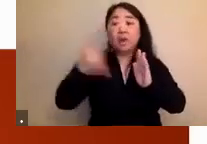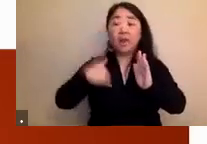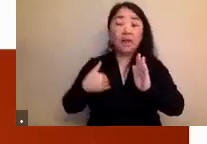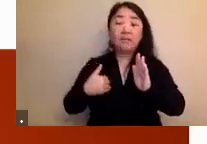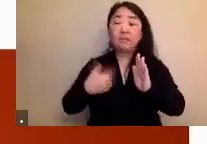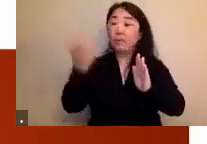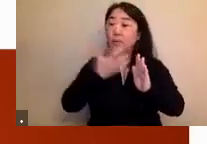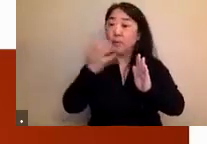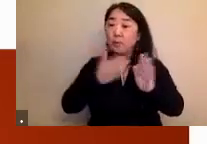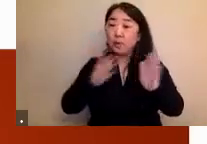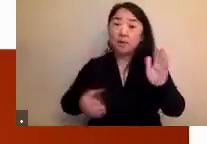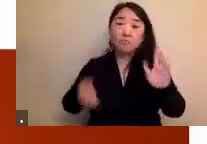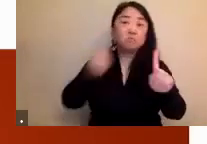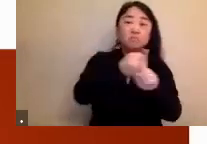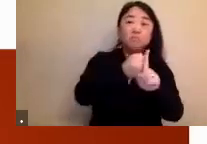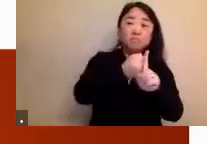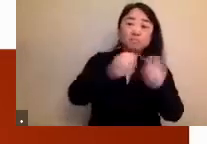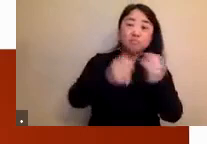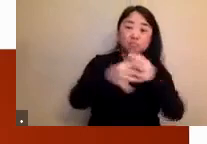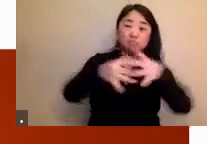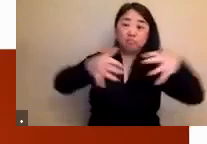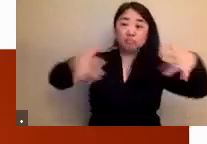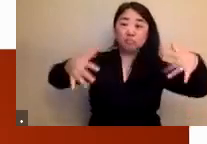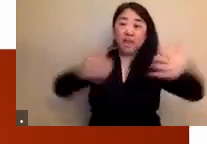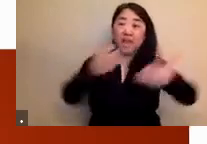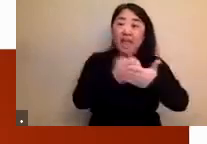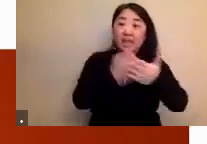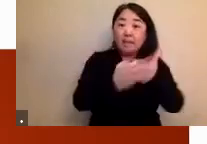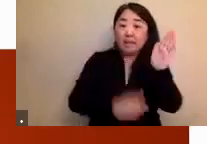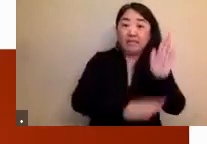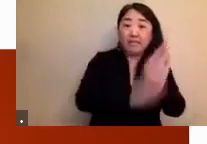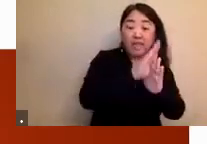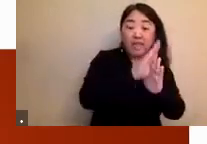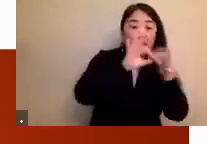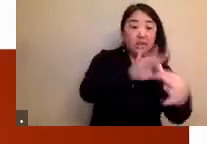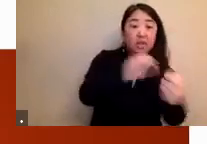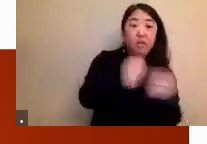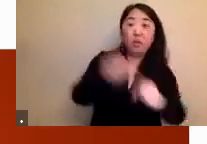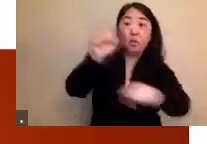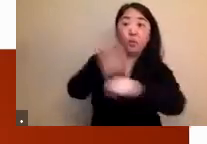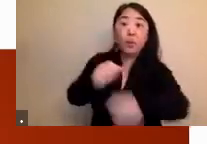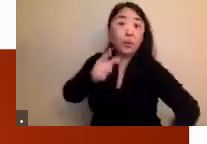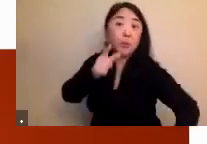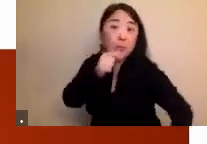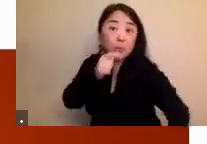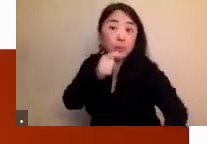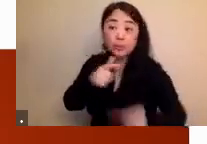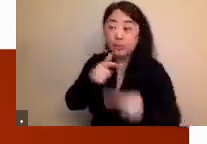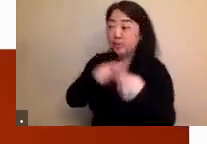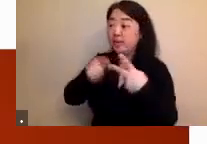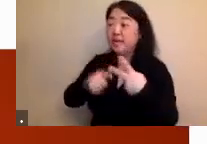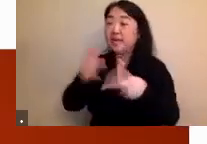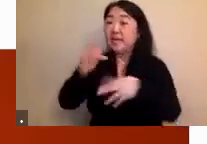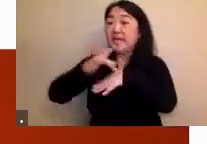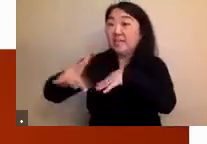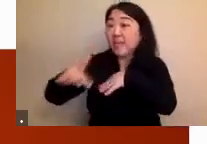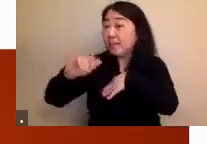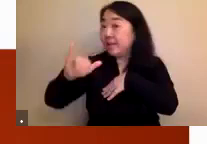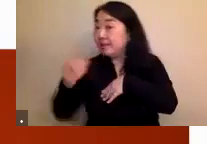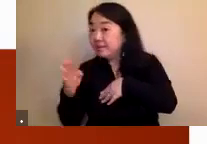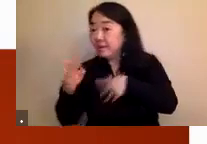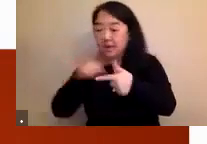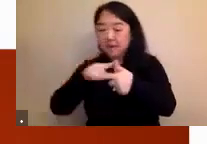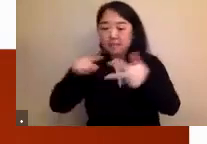on economic development in terms of workforce, job availability, and also once